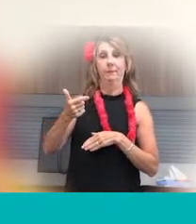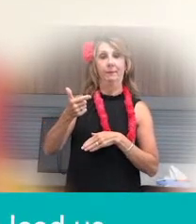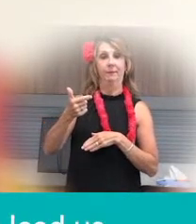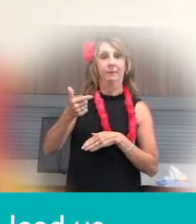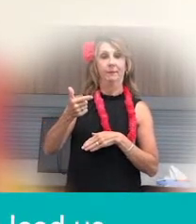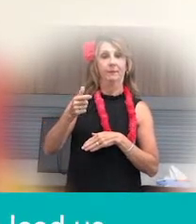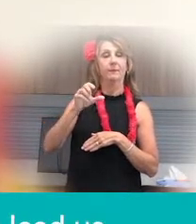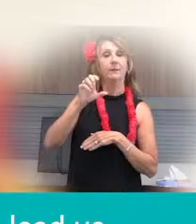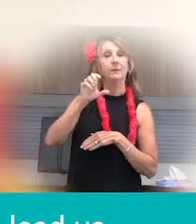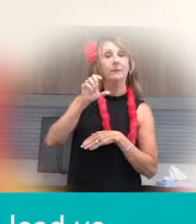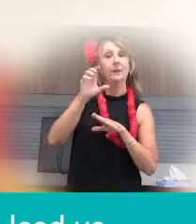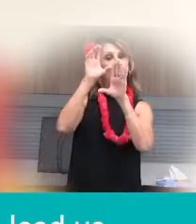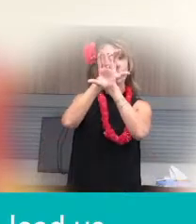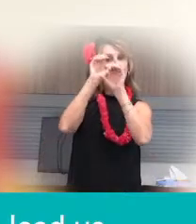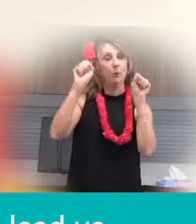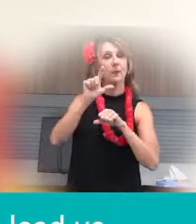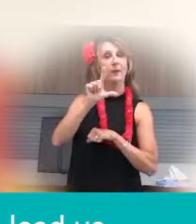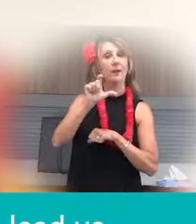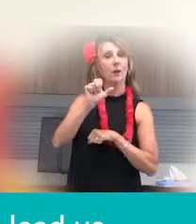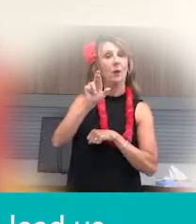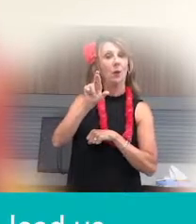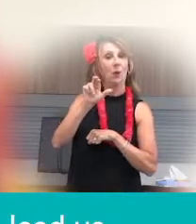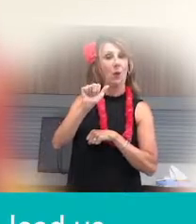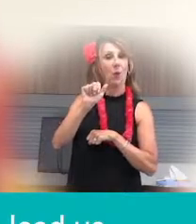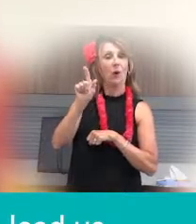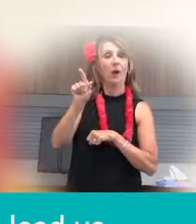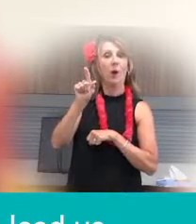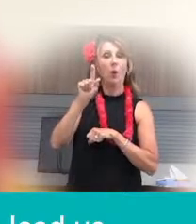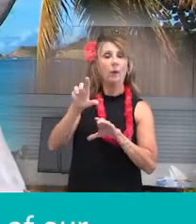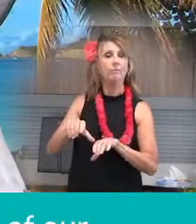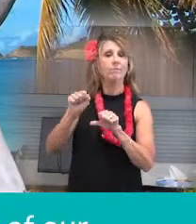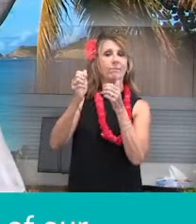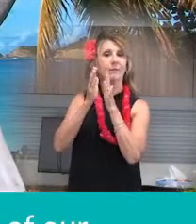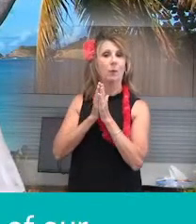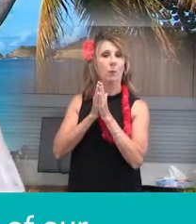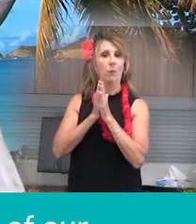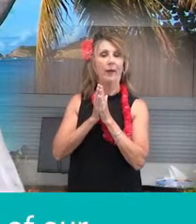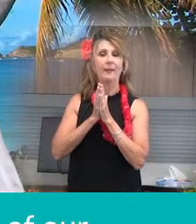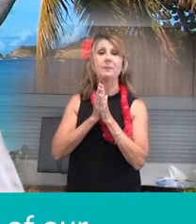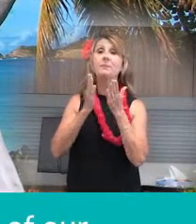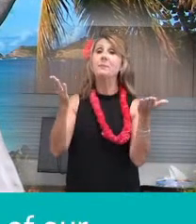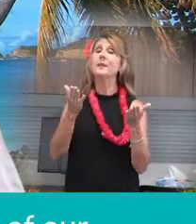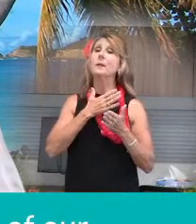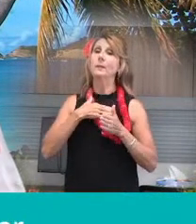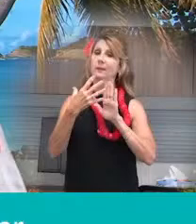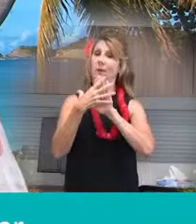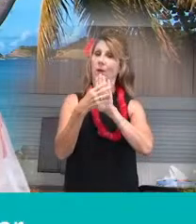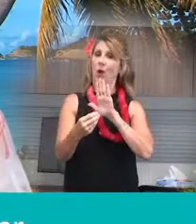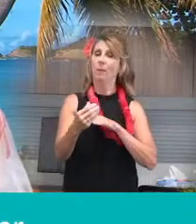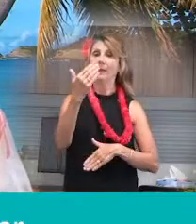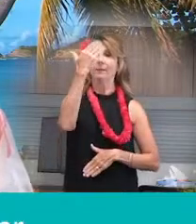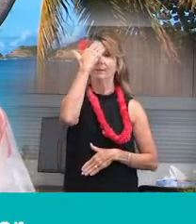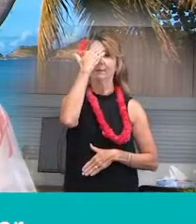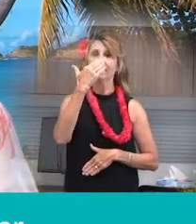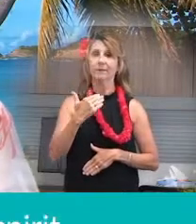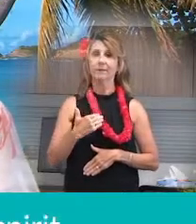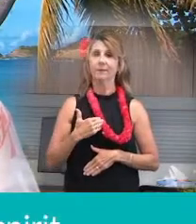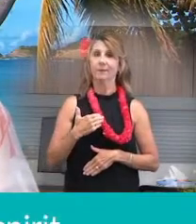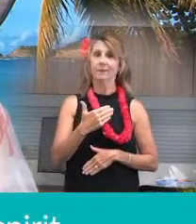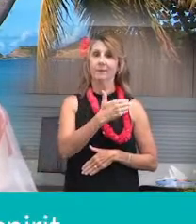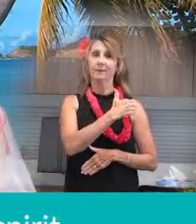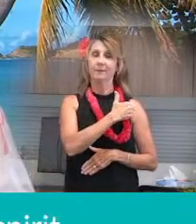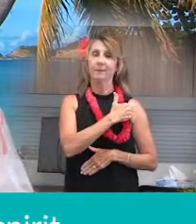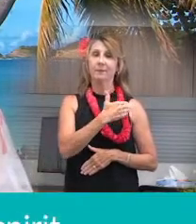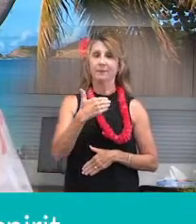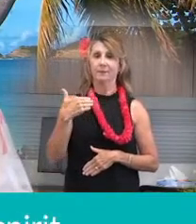colleague, Superintendent Laura Callahan, to lead us. Please join me in making the sign of our faith. In the name of the Father, and of